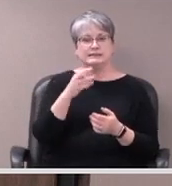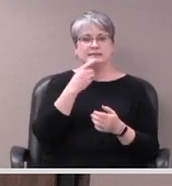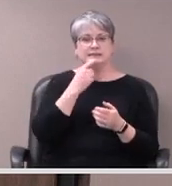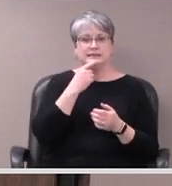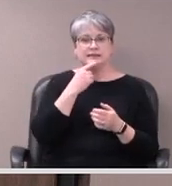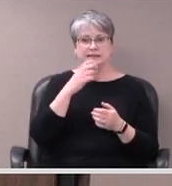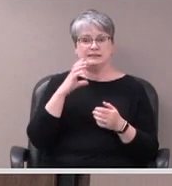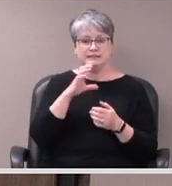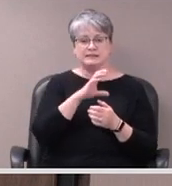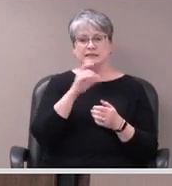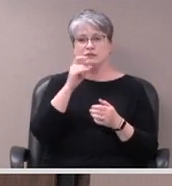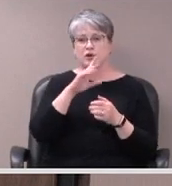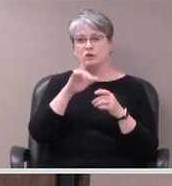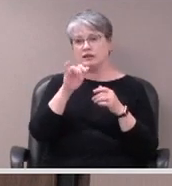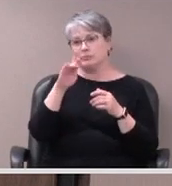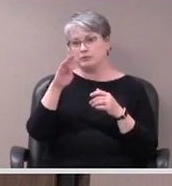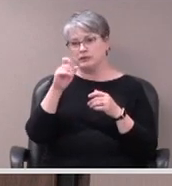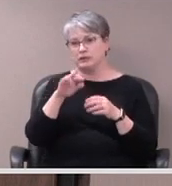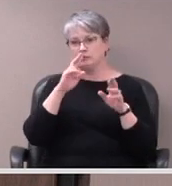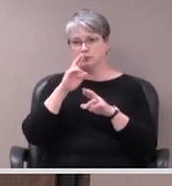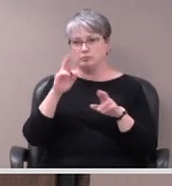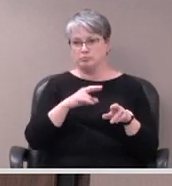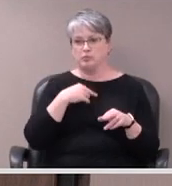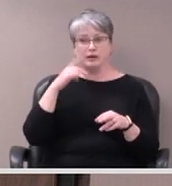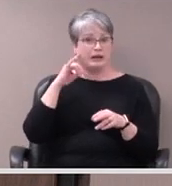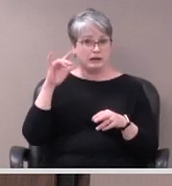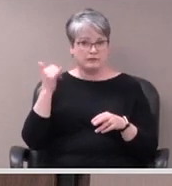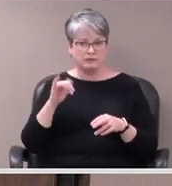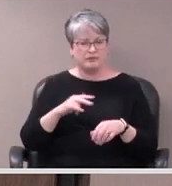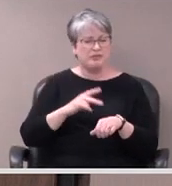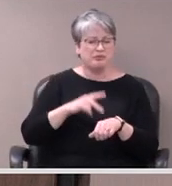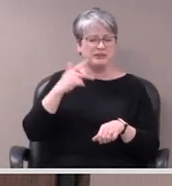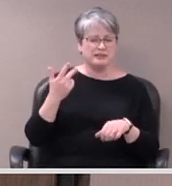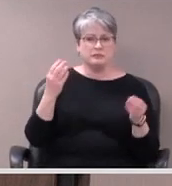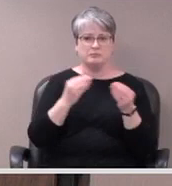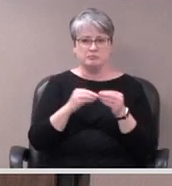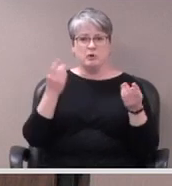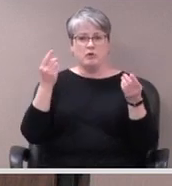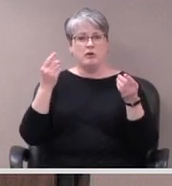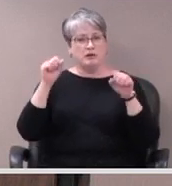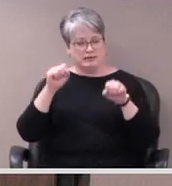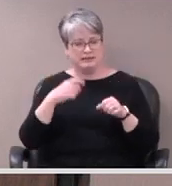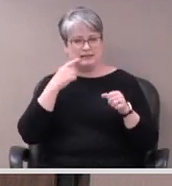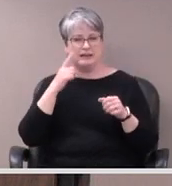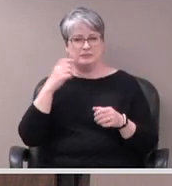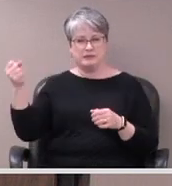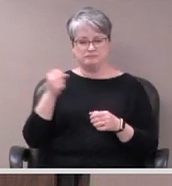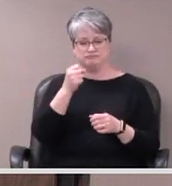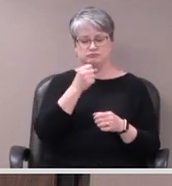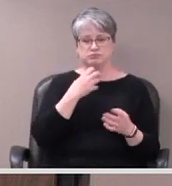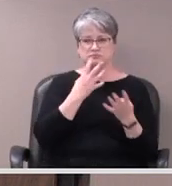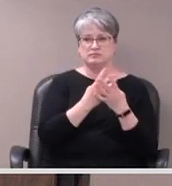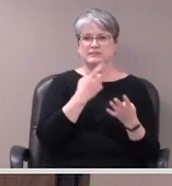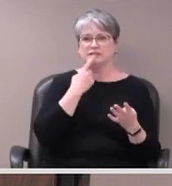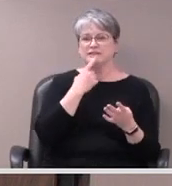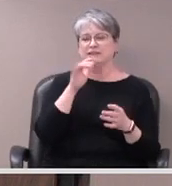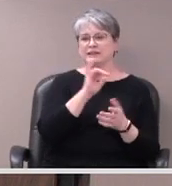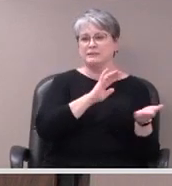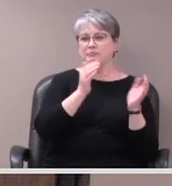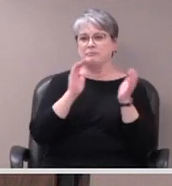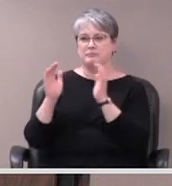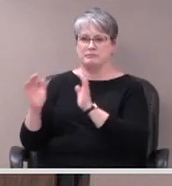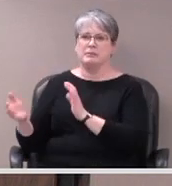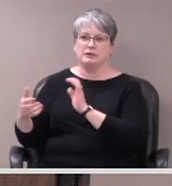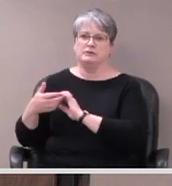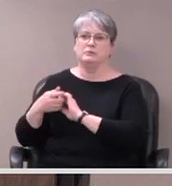on California schools found, are 3 times more likely to be arrested than their peers. School policing is